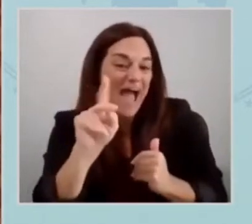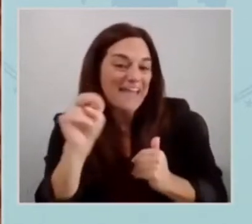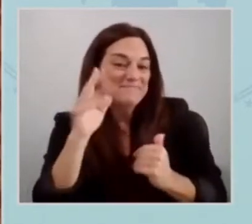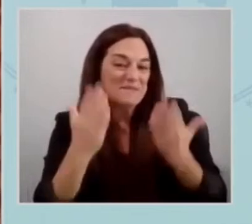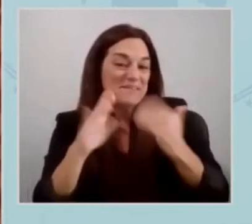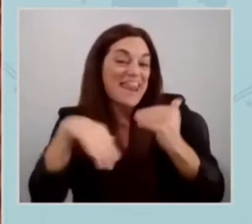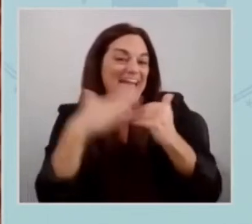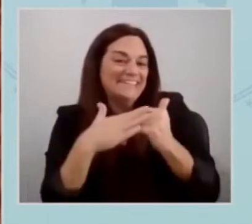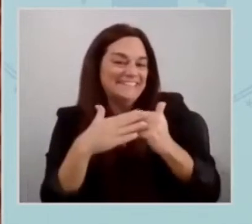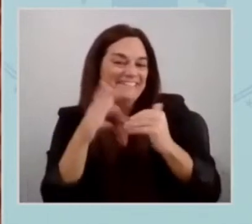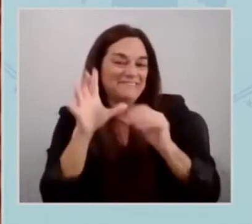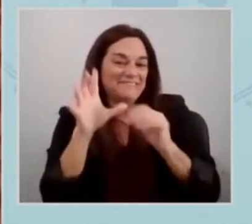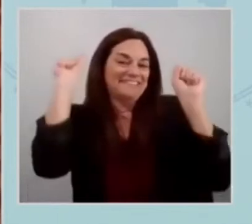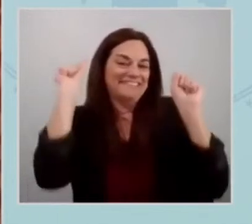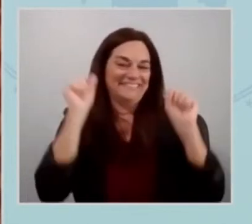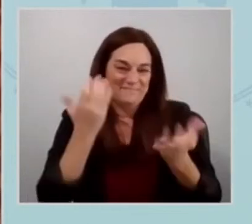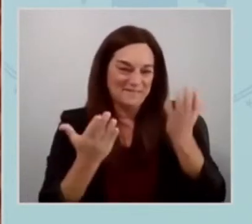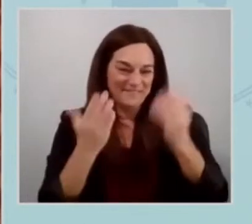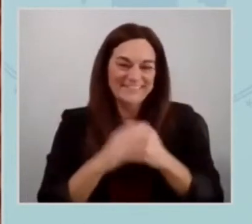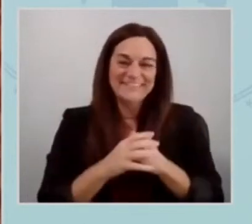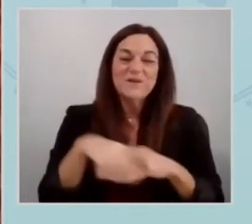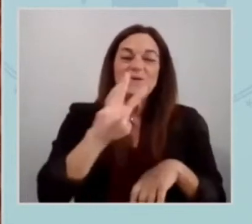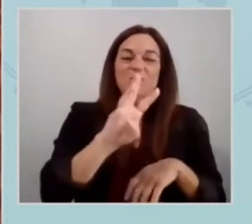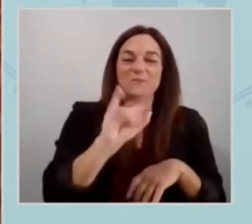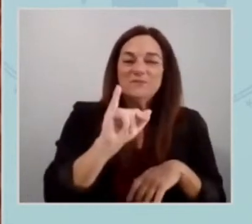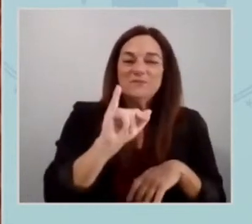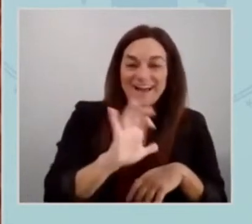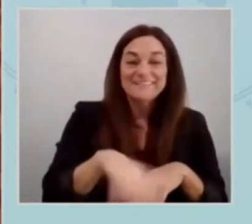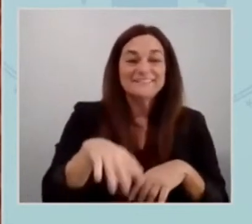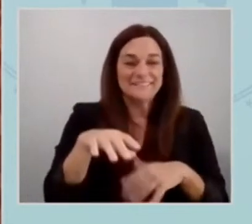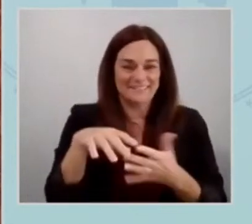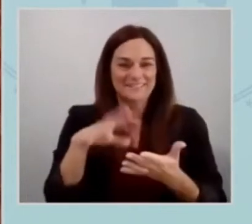could be the next Joe Biden. The state of Wisconsin,